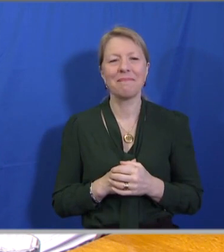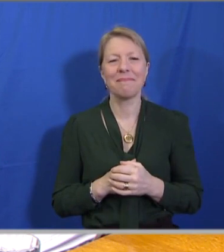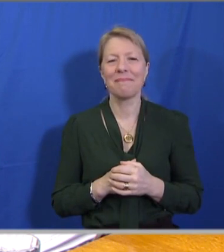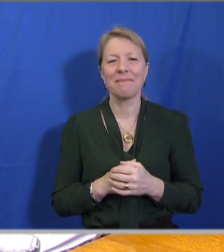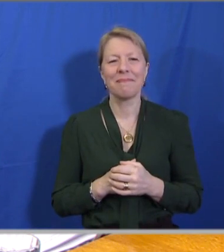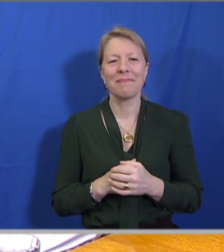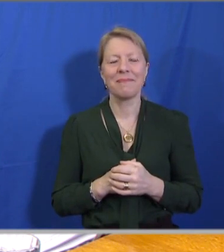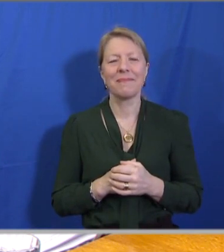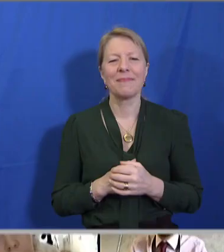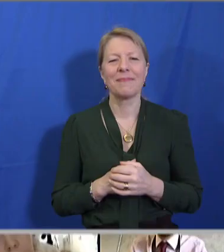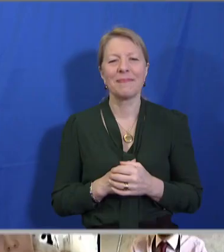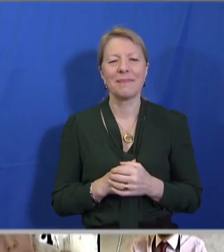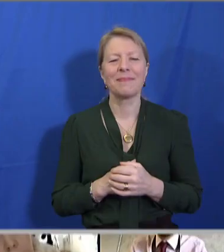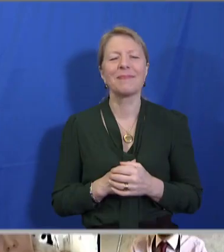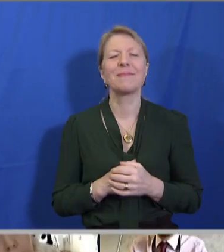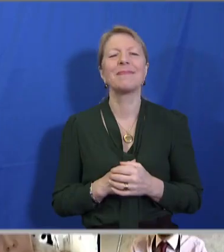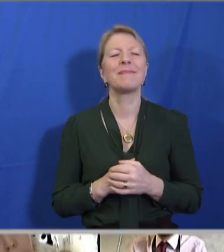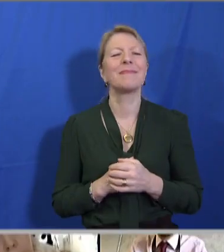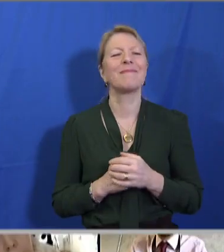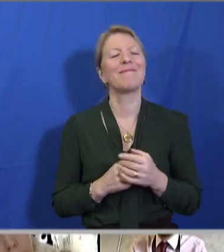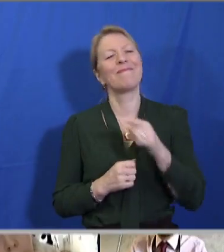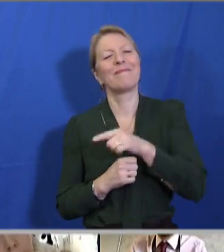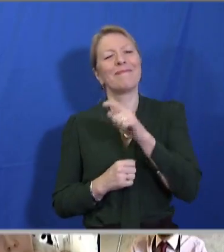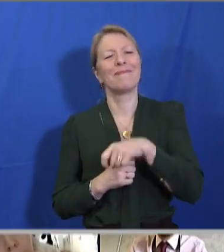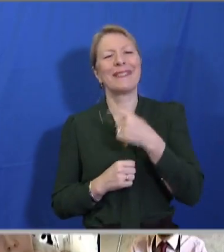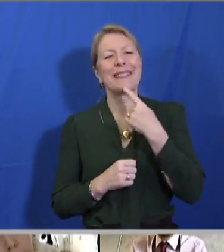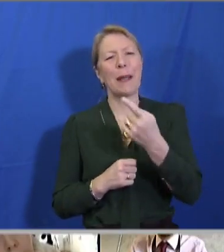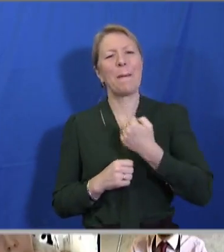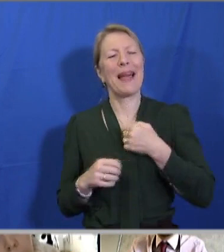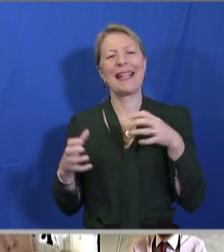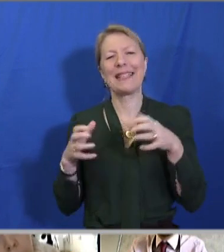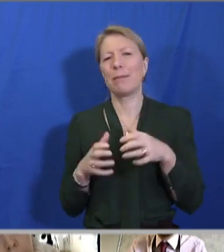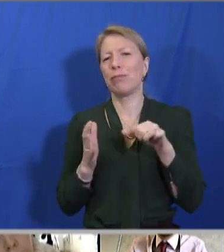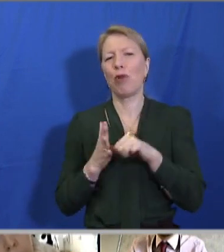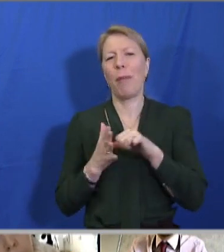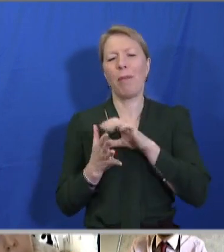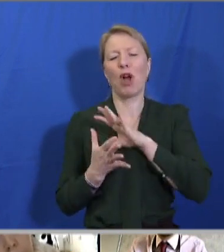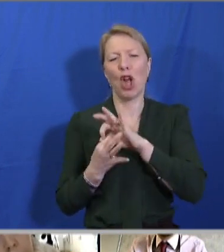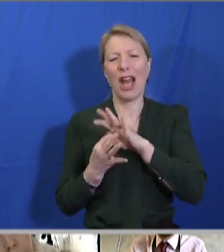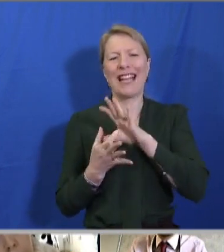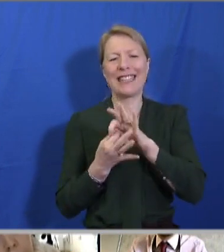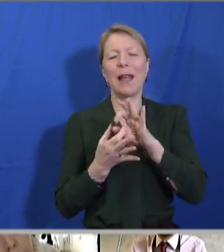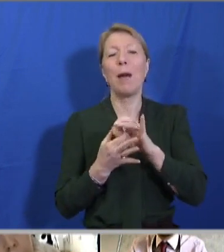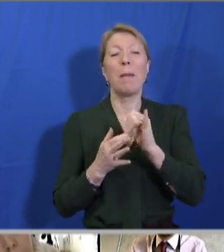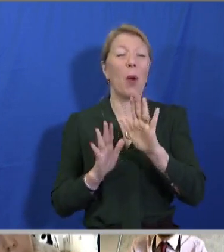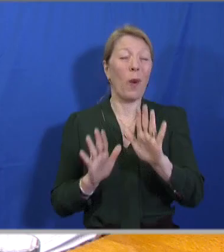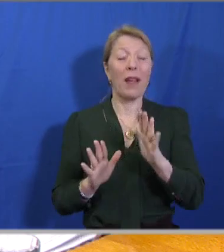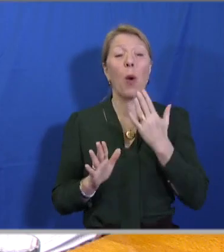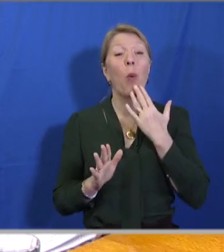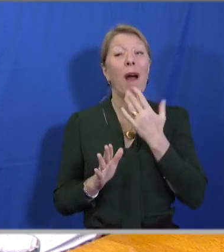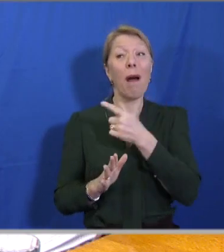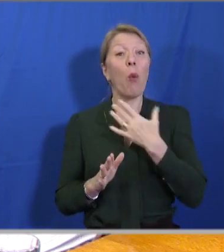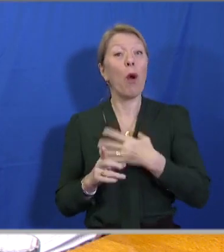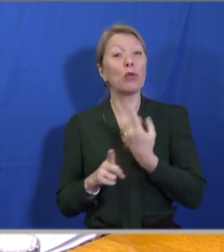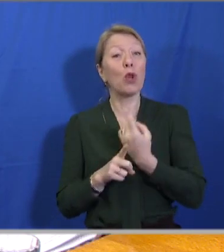Chair, I think some of my team are having difficulty getting on, so maybe if we could just introduce them as they get on if we need to. Yep, okay. And we will